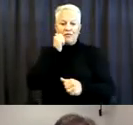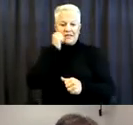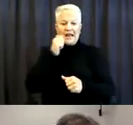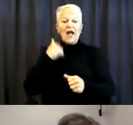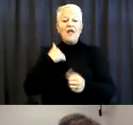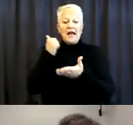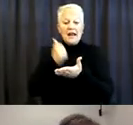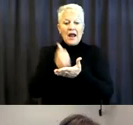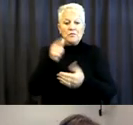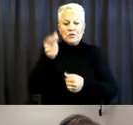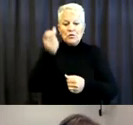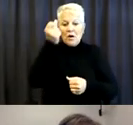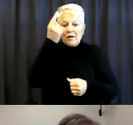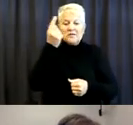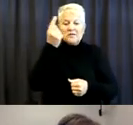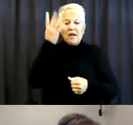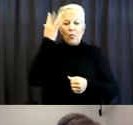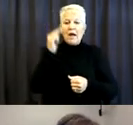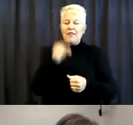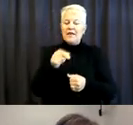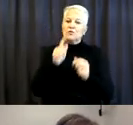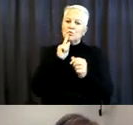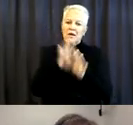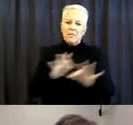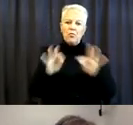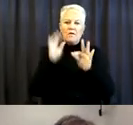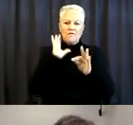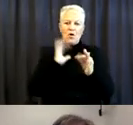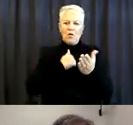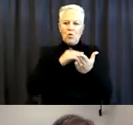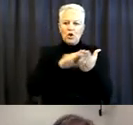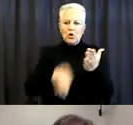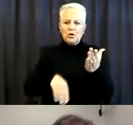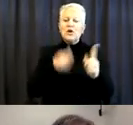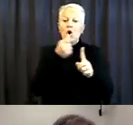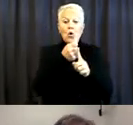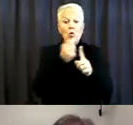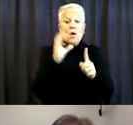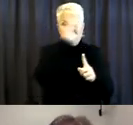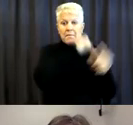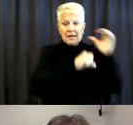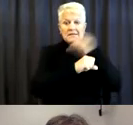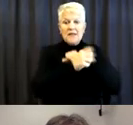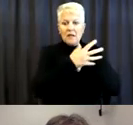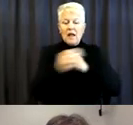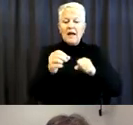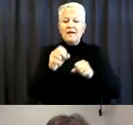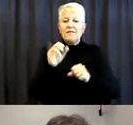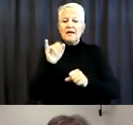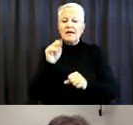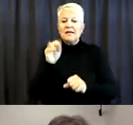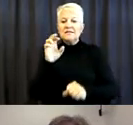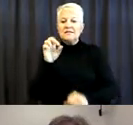to understand why it's so very important for our learners who are missing a lot of the incidental information during their